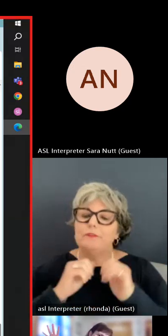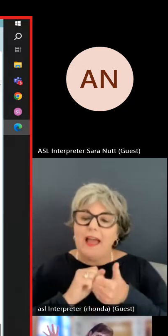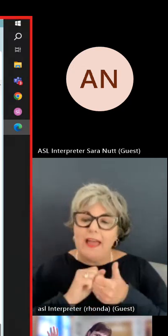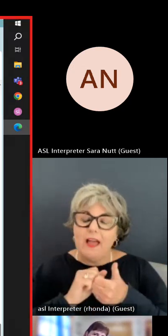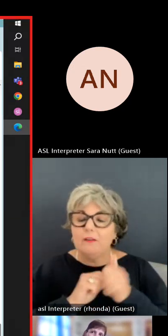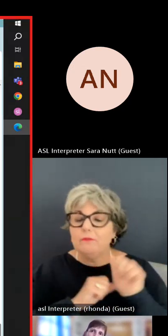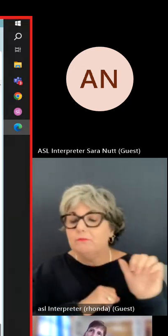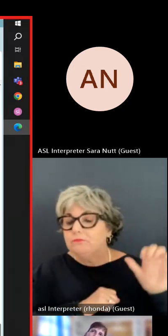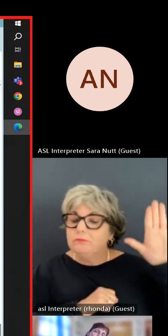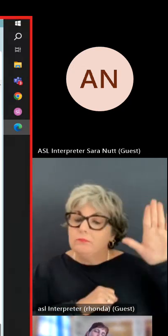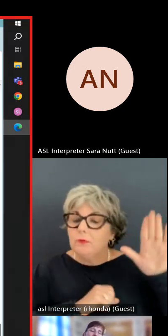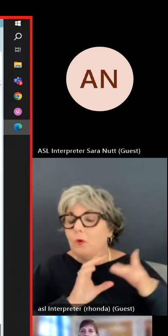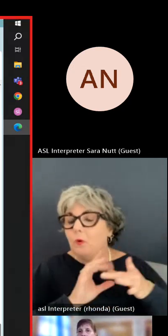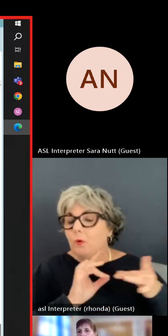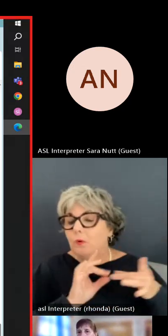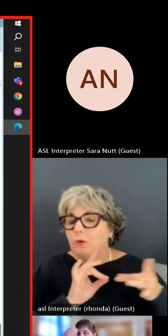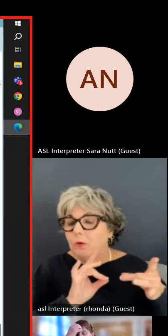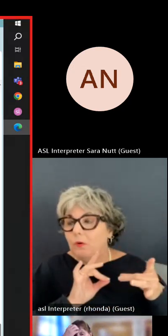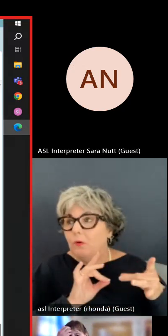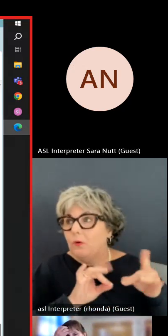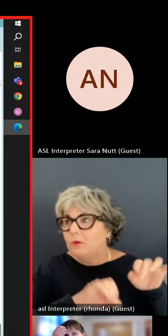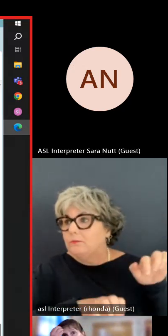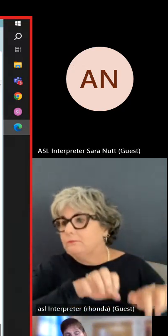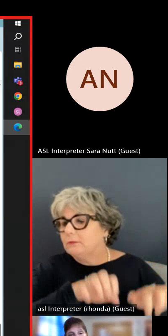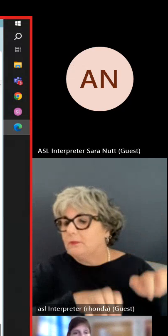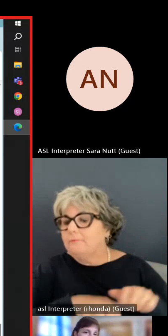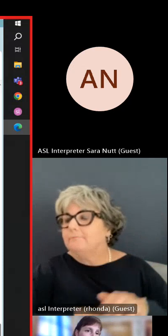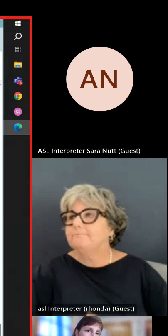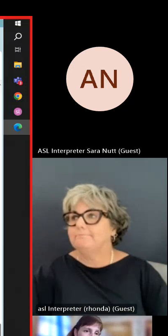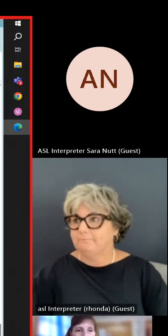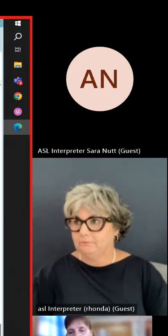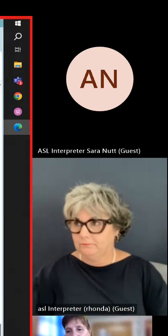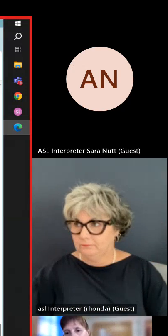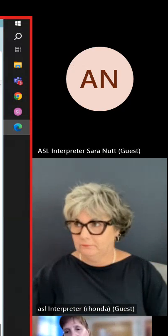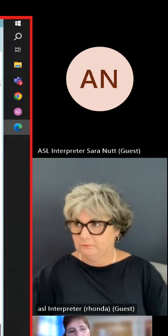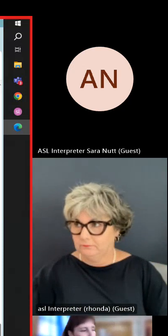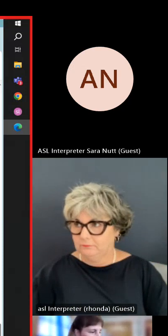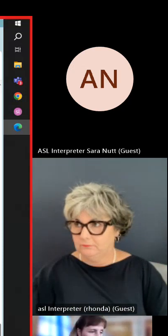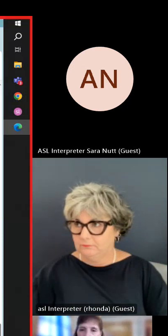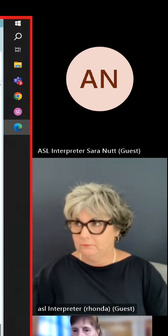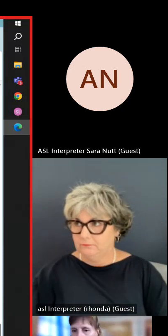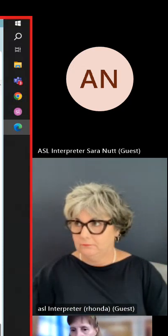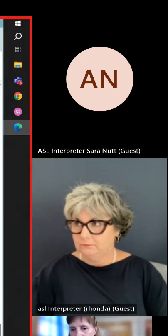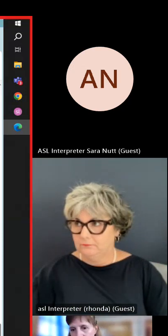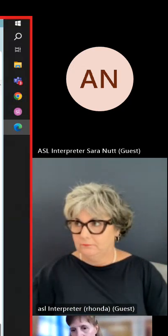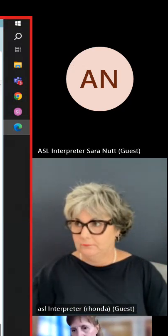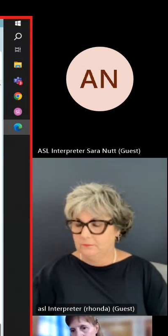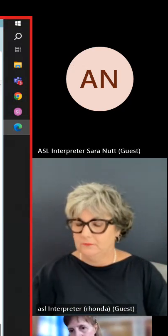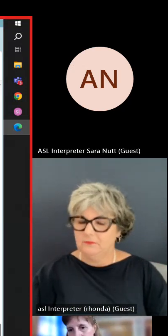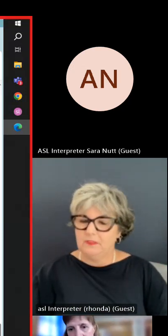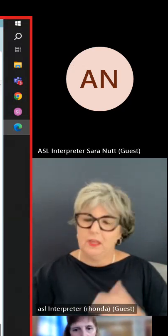your hand and speak, or you can put your ideas in the chat window. We'll just take a couple of minutes.